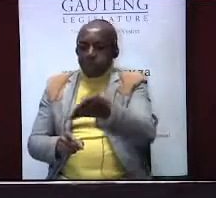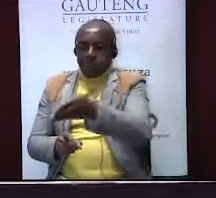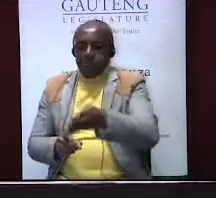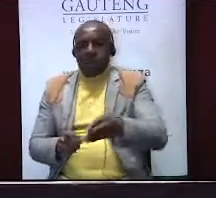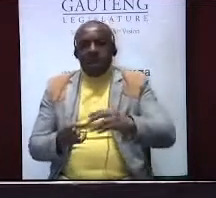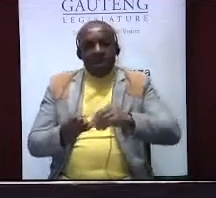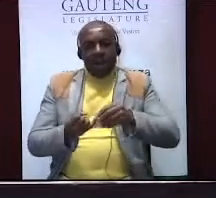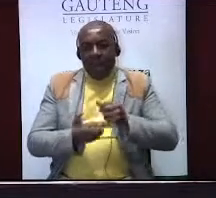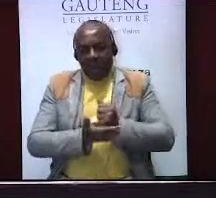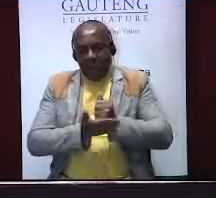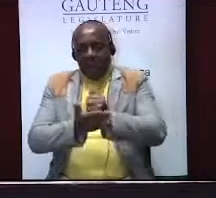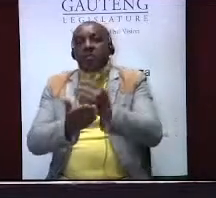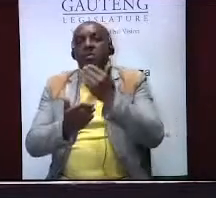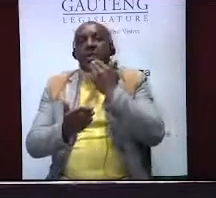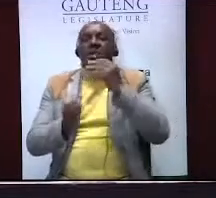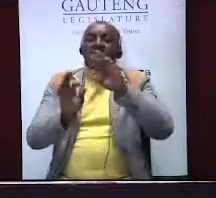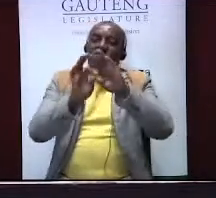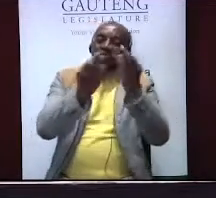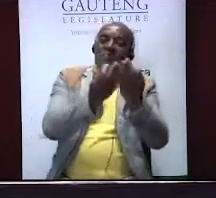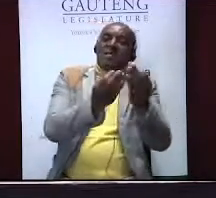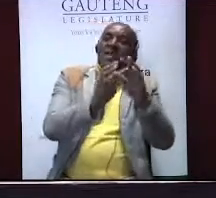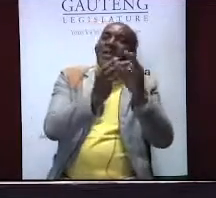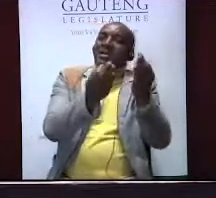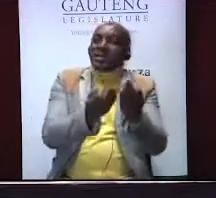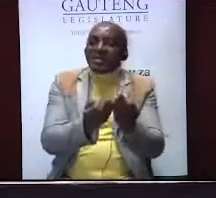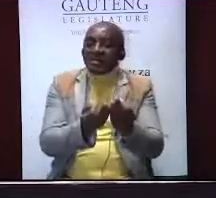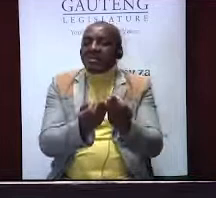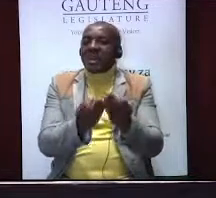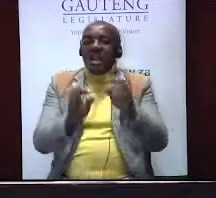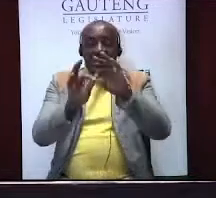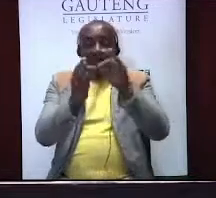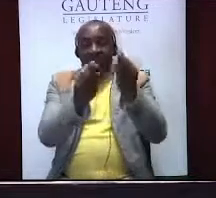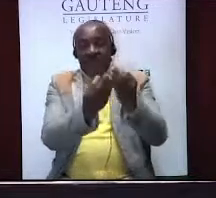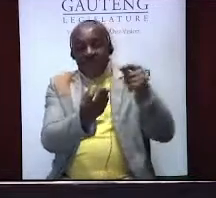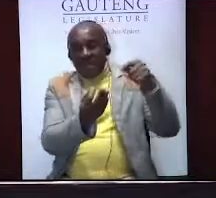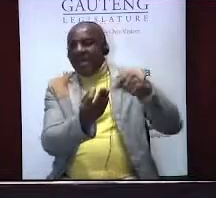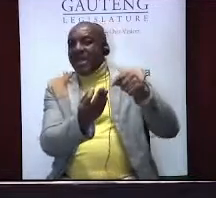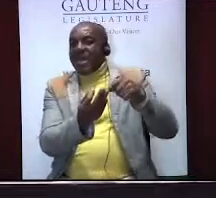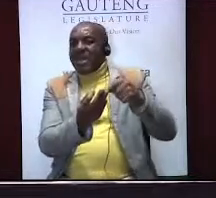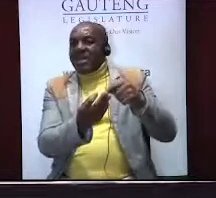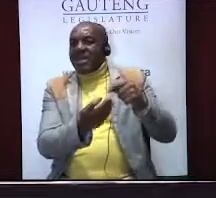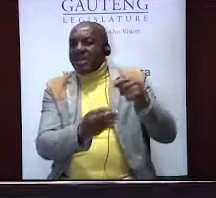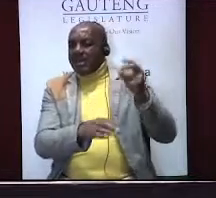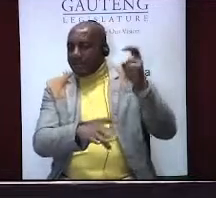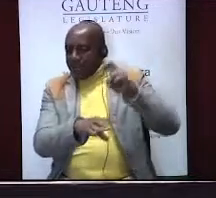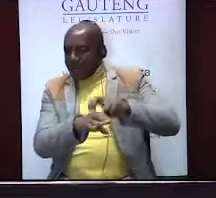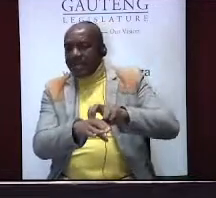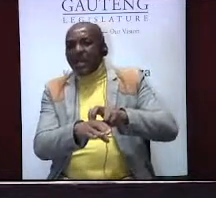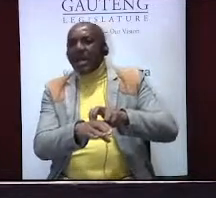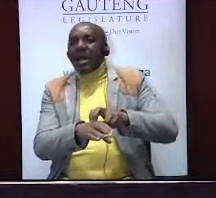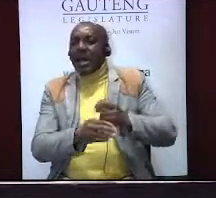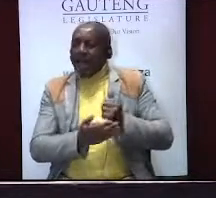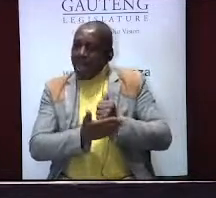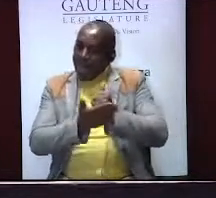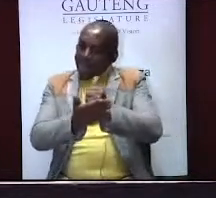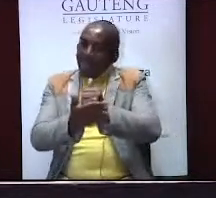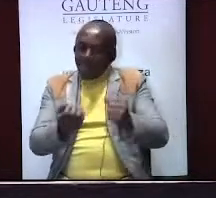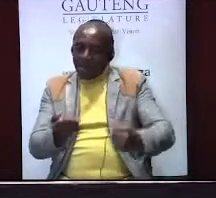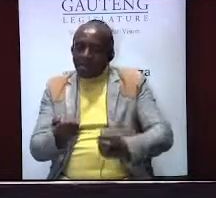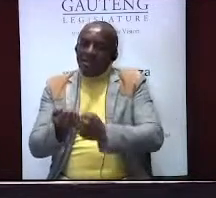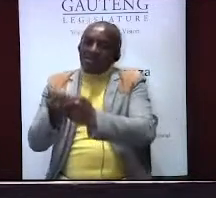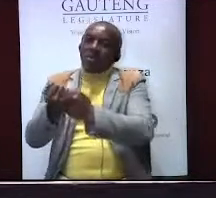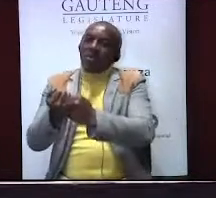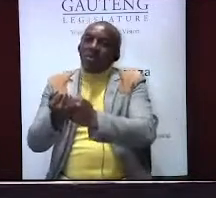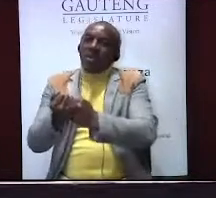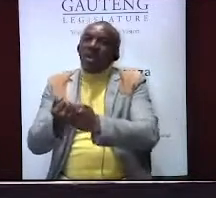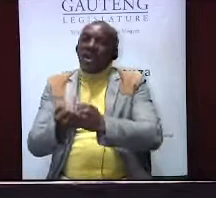support to families that were highly in need of assistance. The assistance,